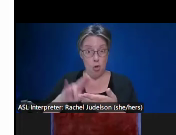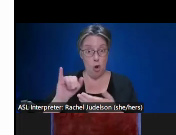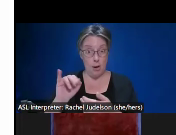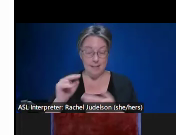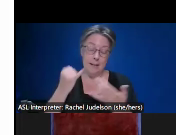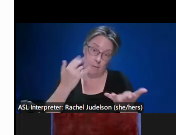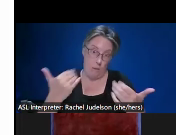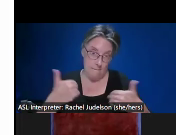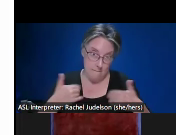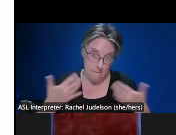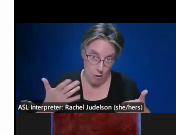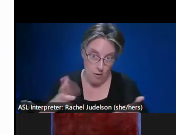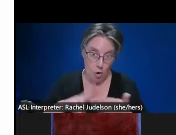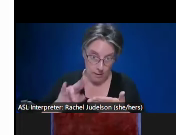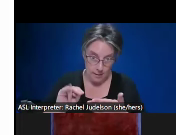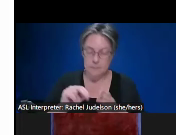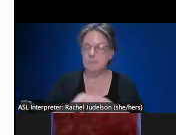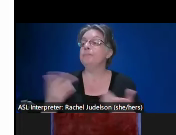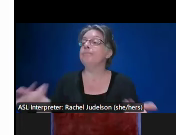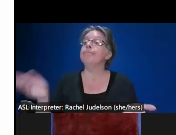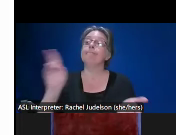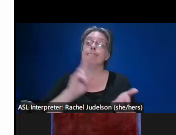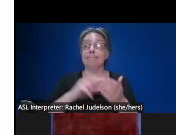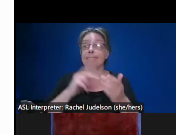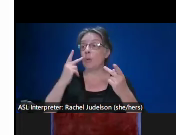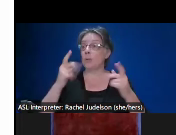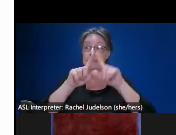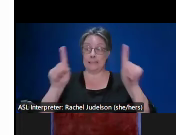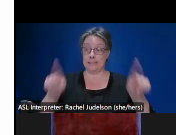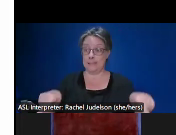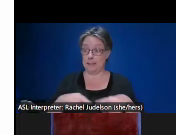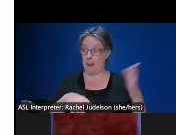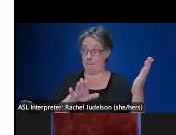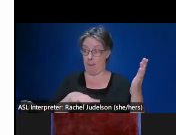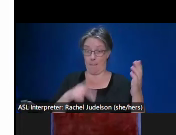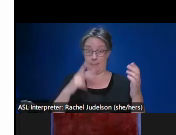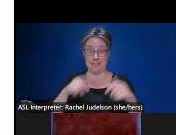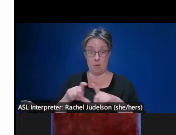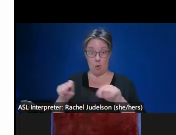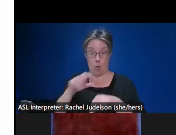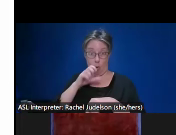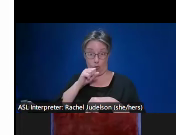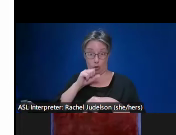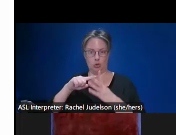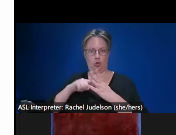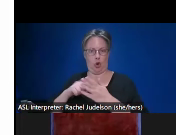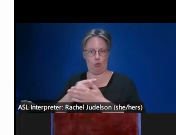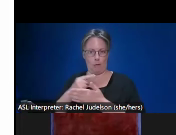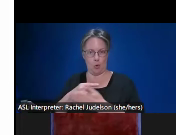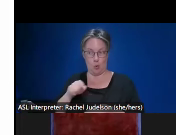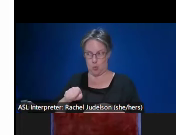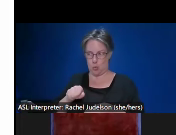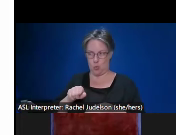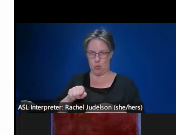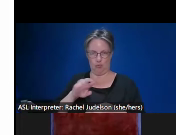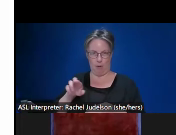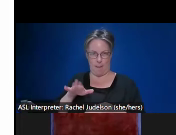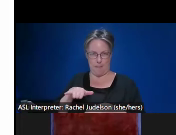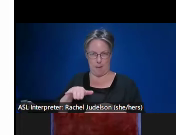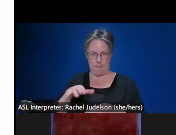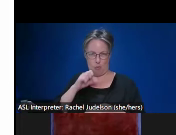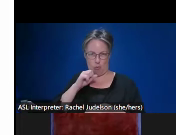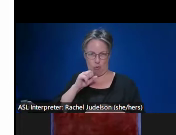login, you log in and you should see at the bottom this Start Reviewing button. On the bottom right, you can see that, I